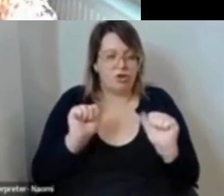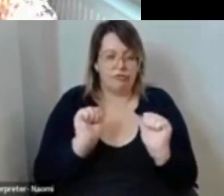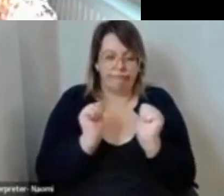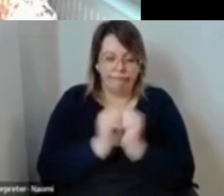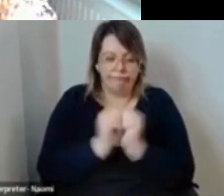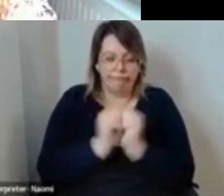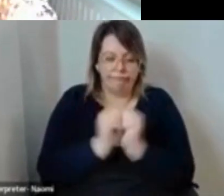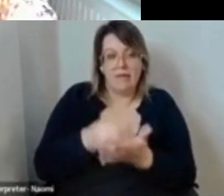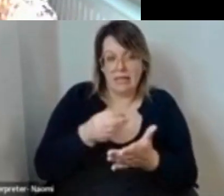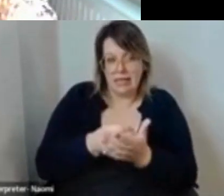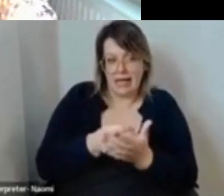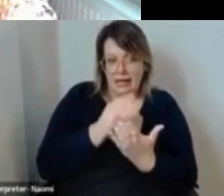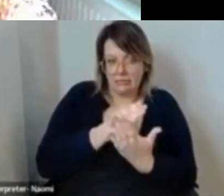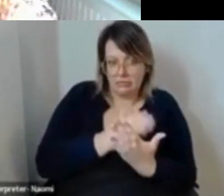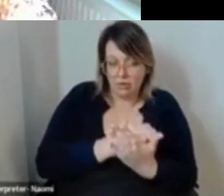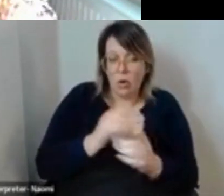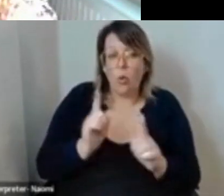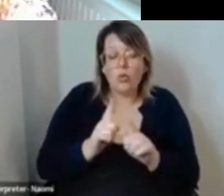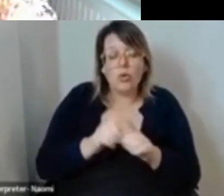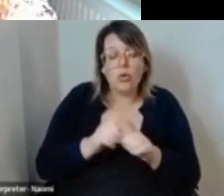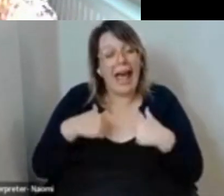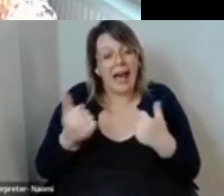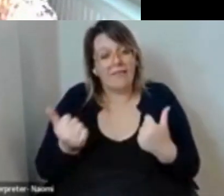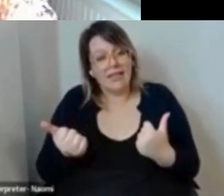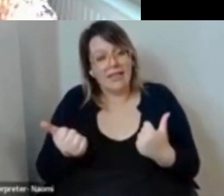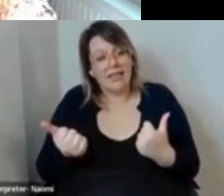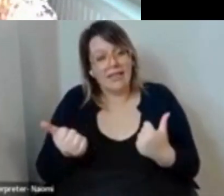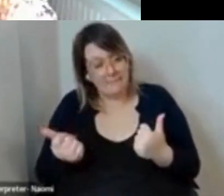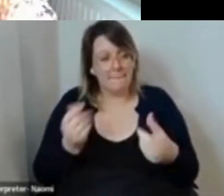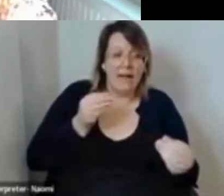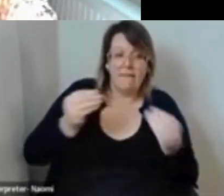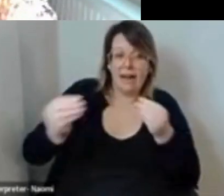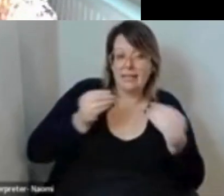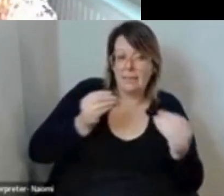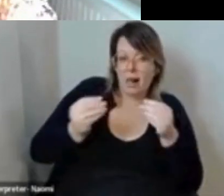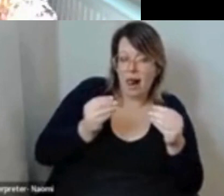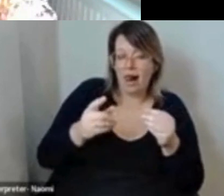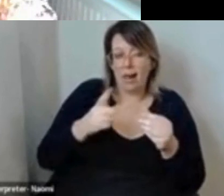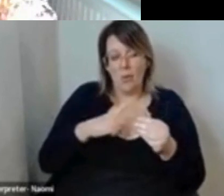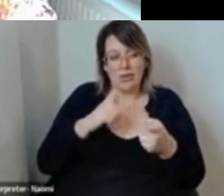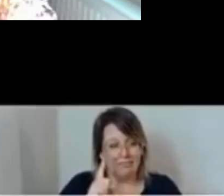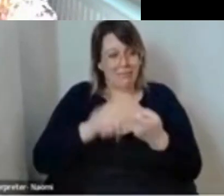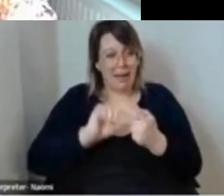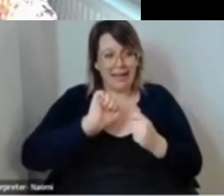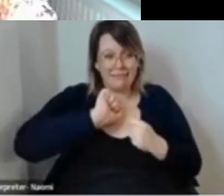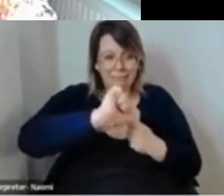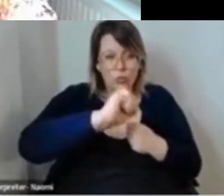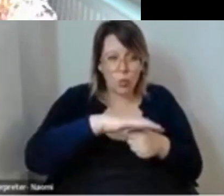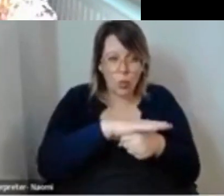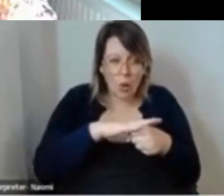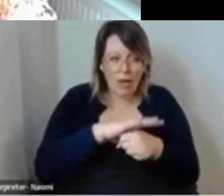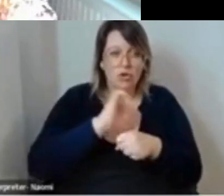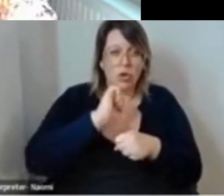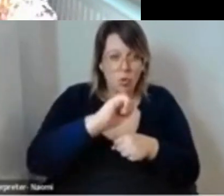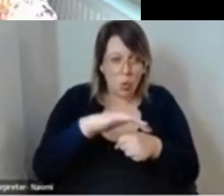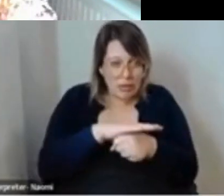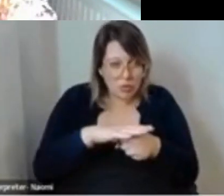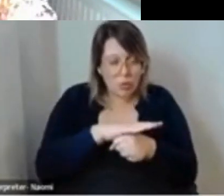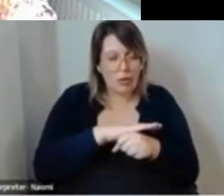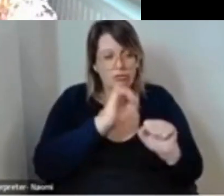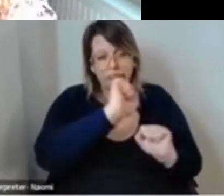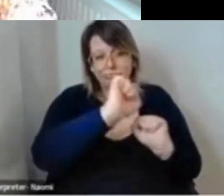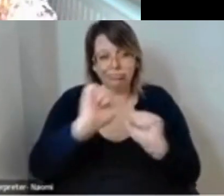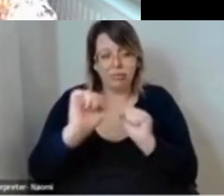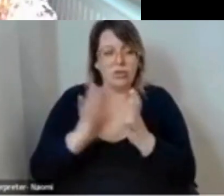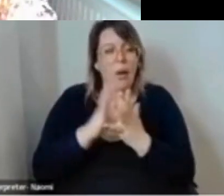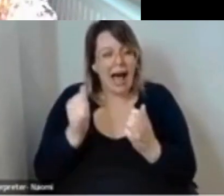the flexibilities that are available to you to reflect where you are, each of you in your different contexts. So